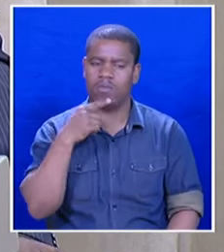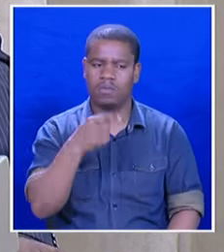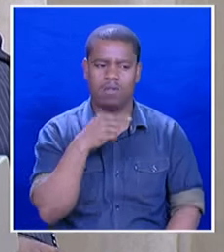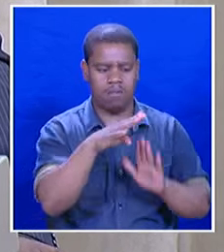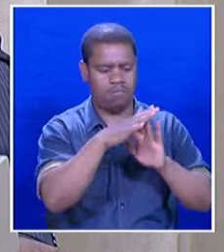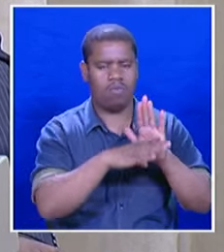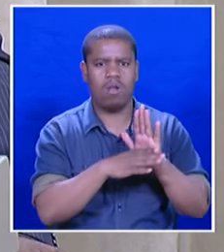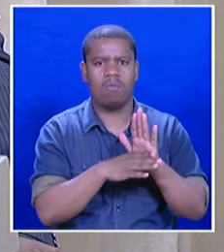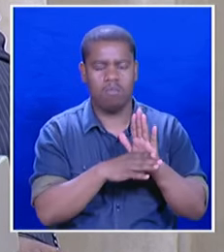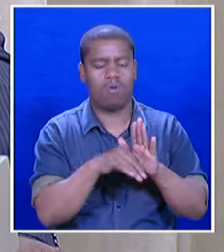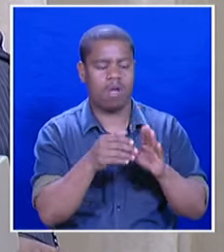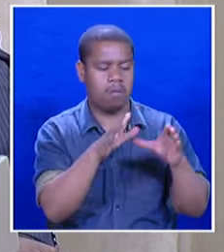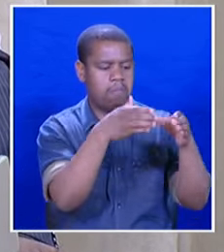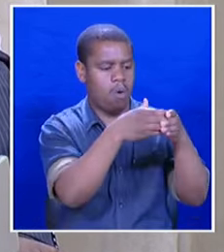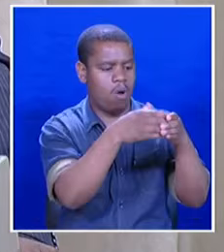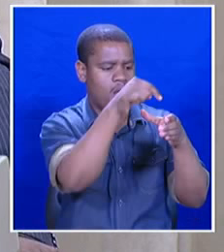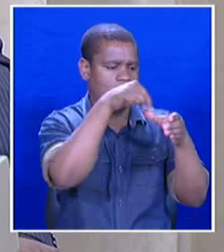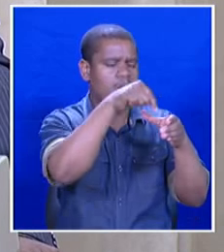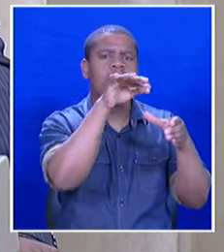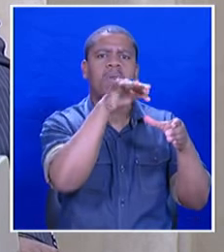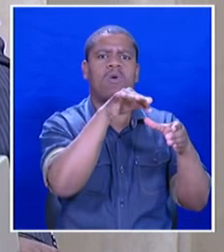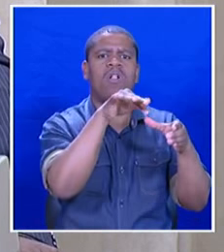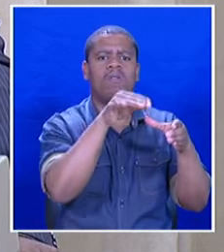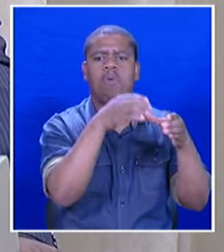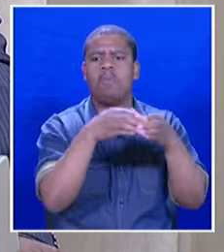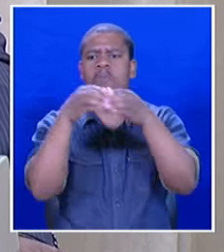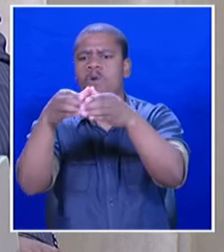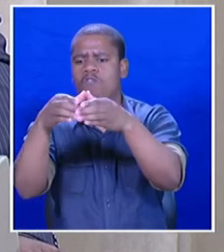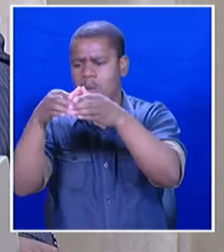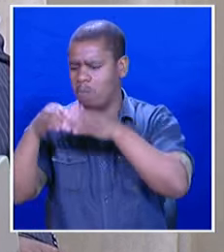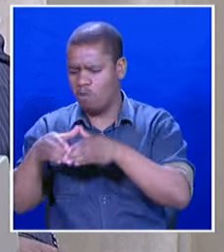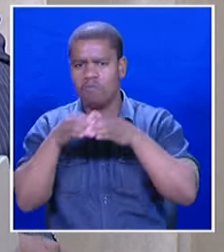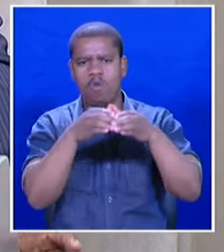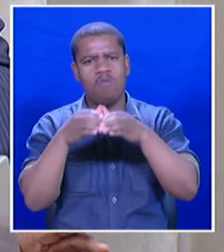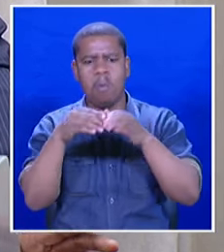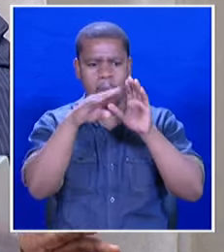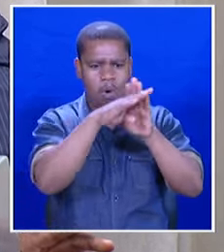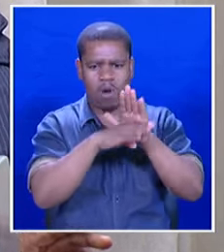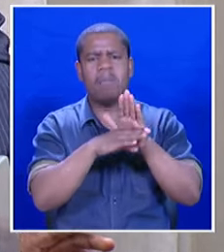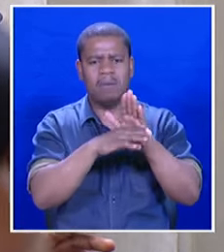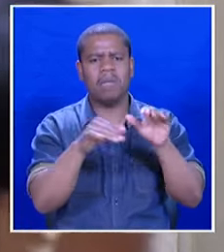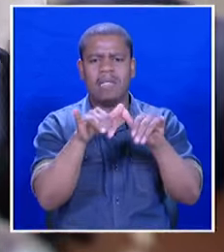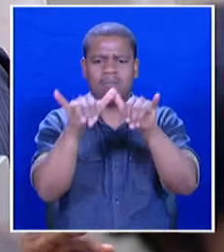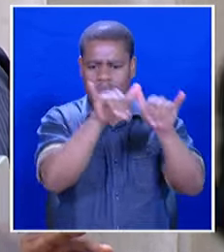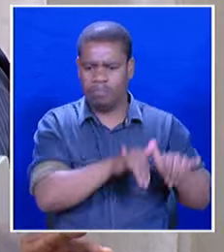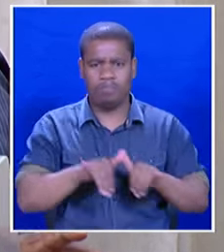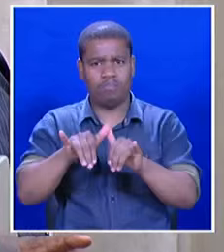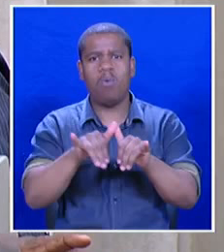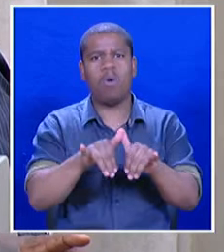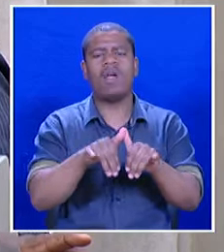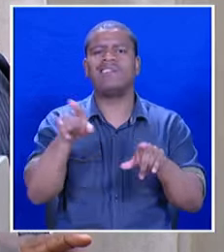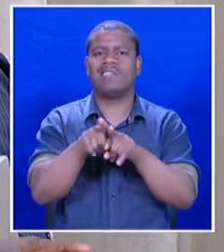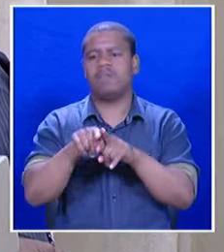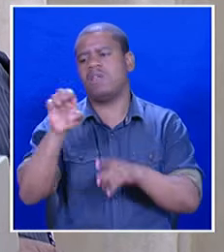the same people over and over again, and they become like experts at working in EPWP